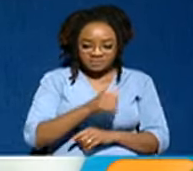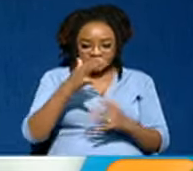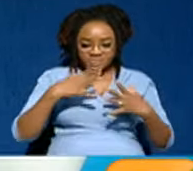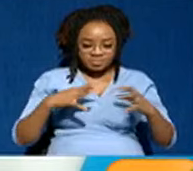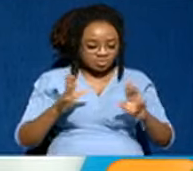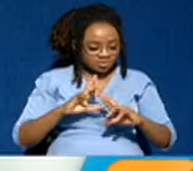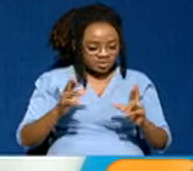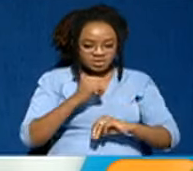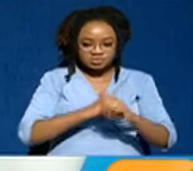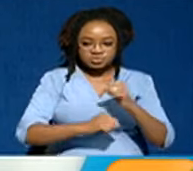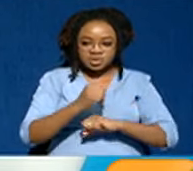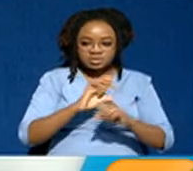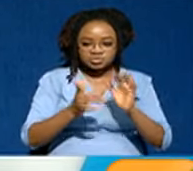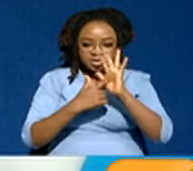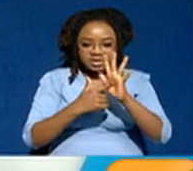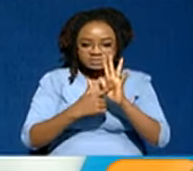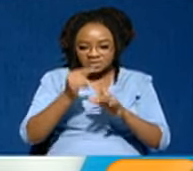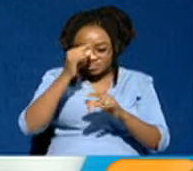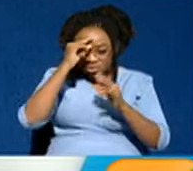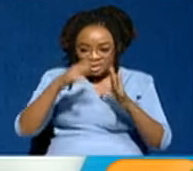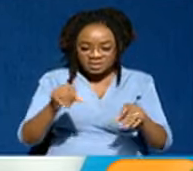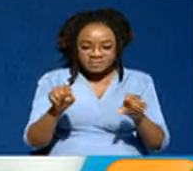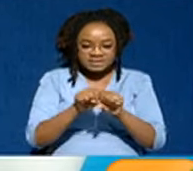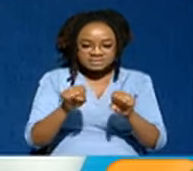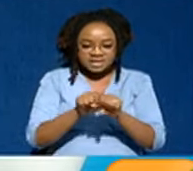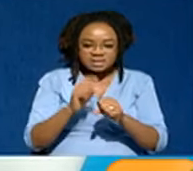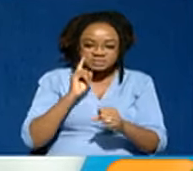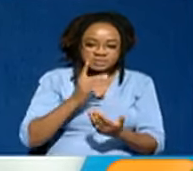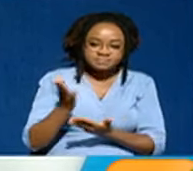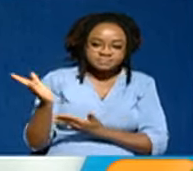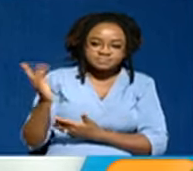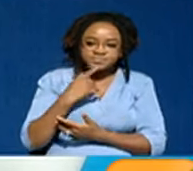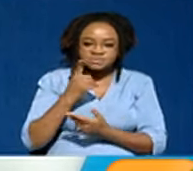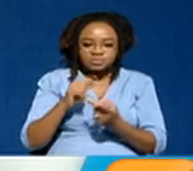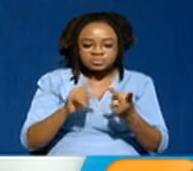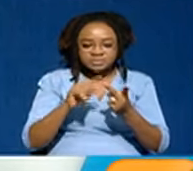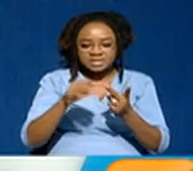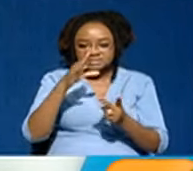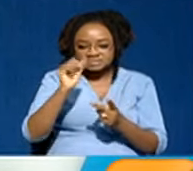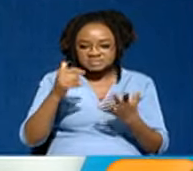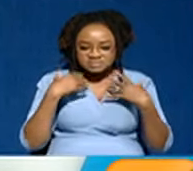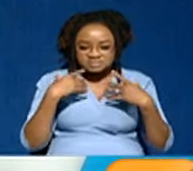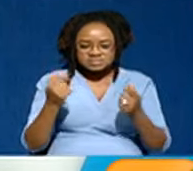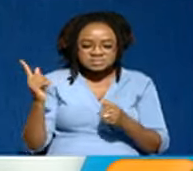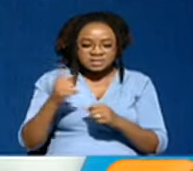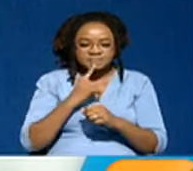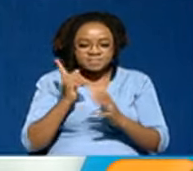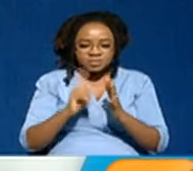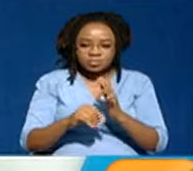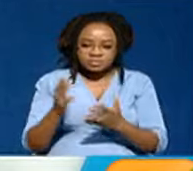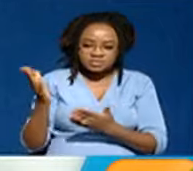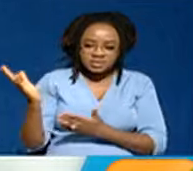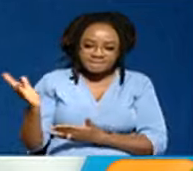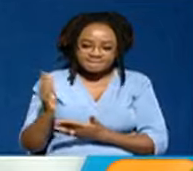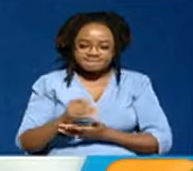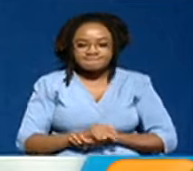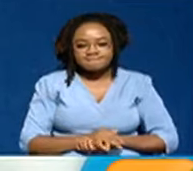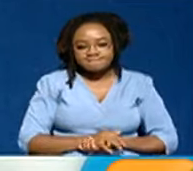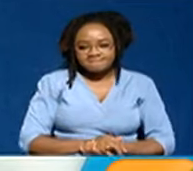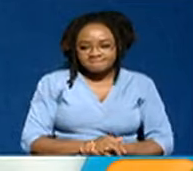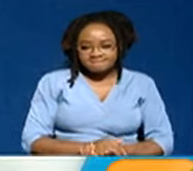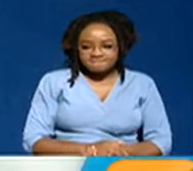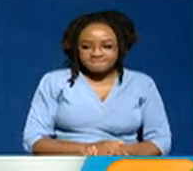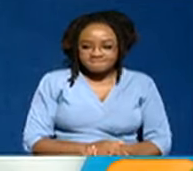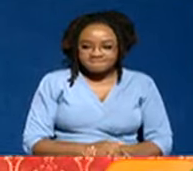drastic action. One of them is Governor Johnson Sakaja. In fact, this is what he had to say. And also the CS for Health, Susan Nakumicha, also said that they're working on this. Listen to